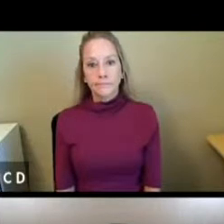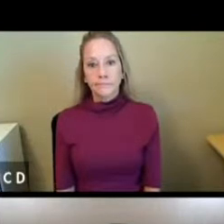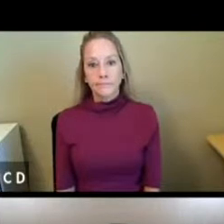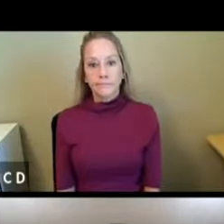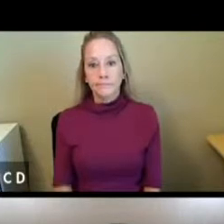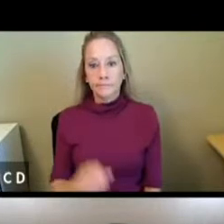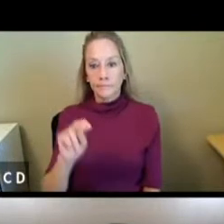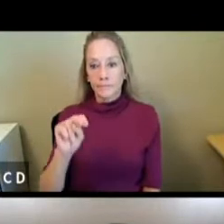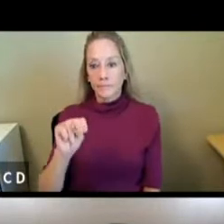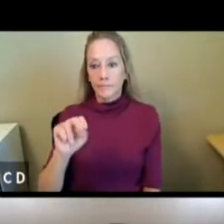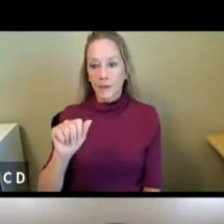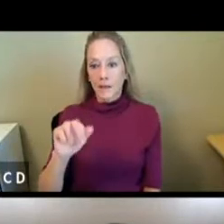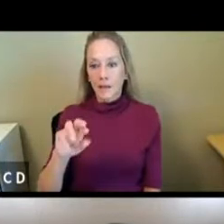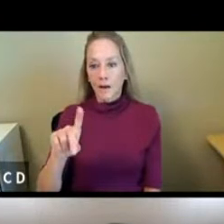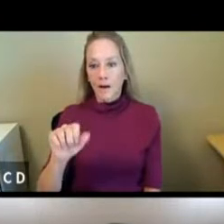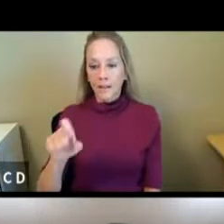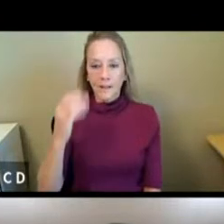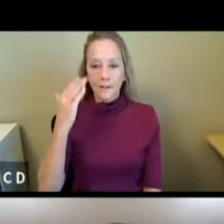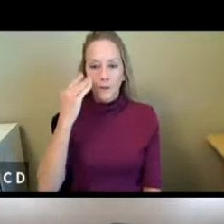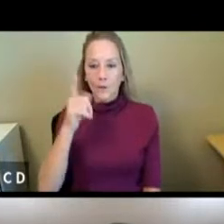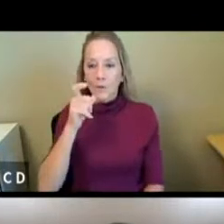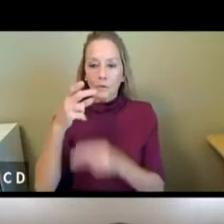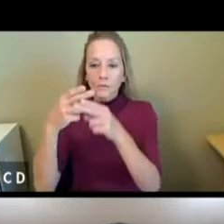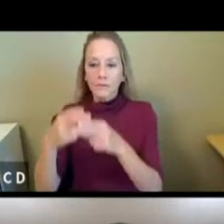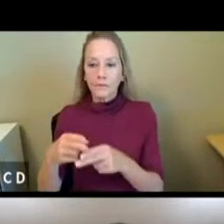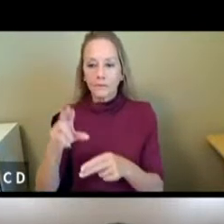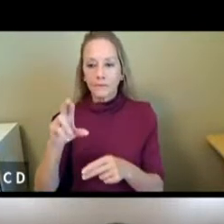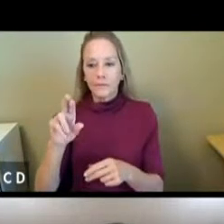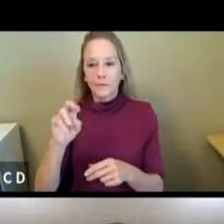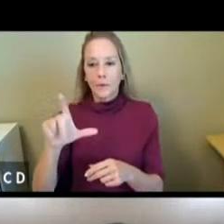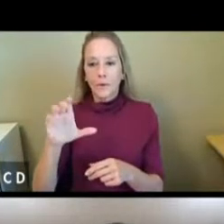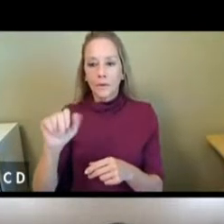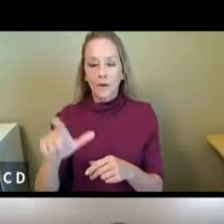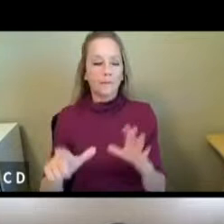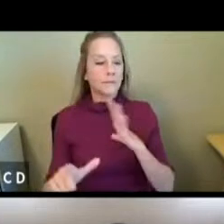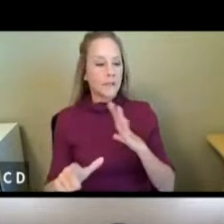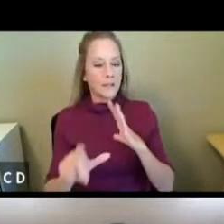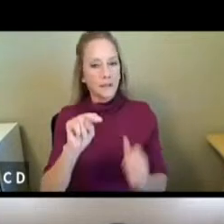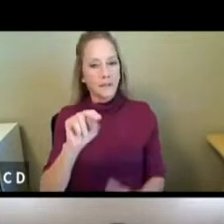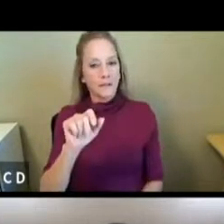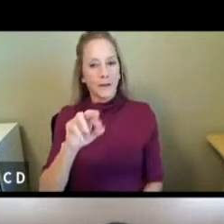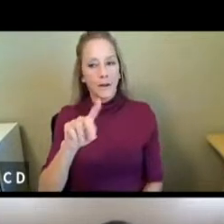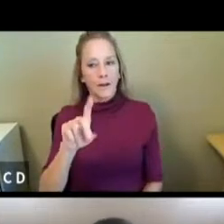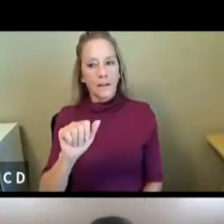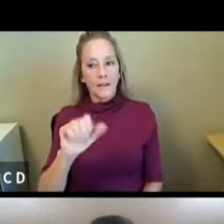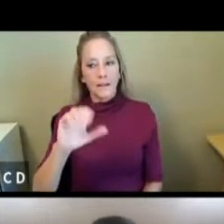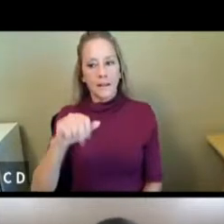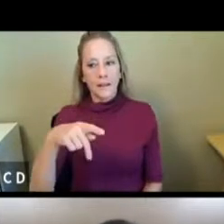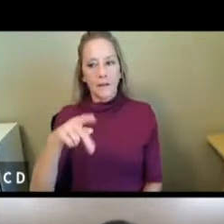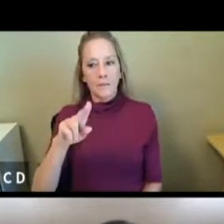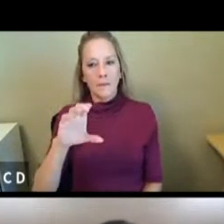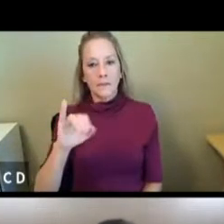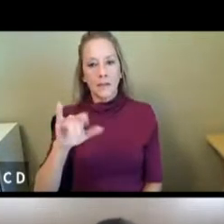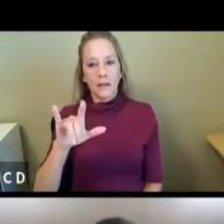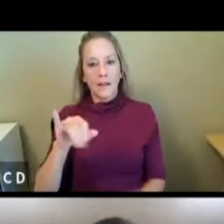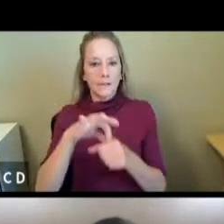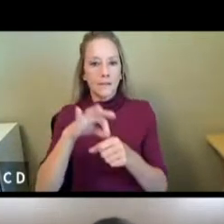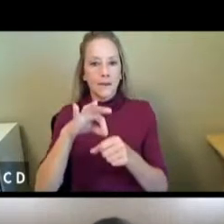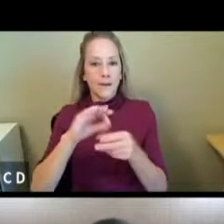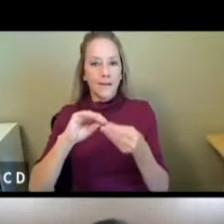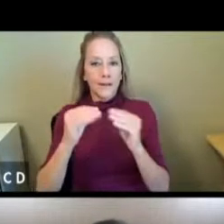Now Narda will need another roll call on that one. Okay, this is Narda Capicelli taking vote number 1.